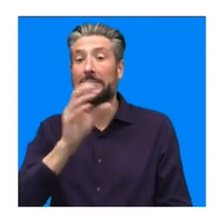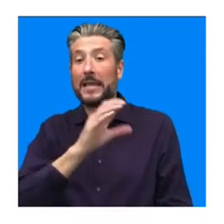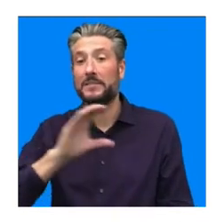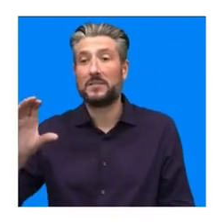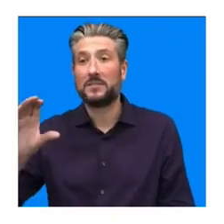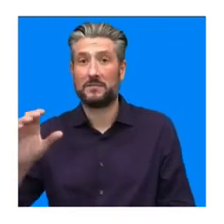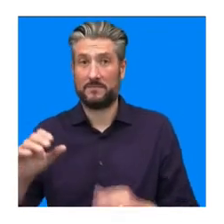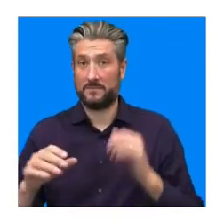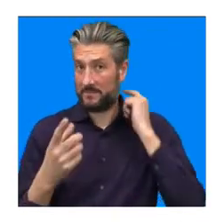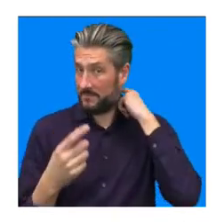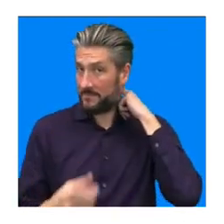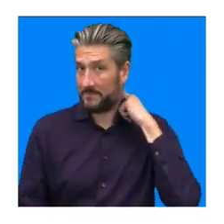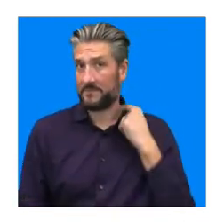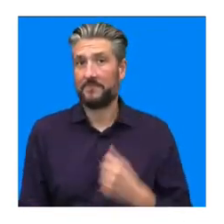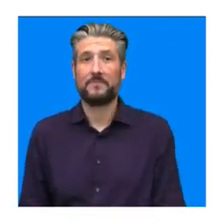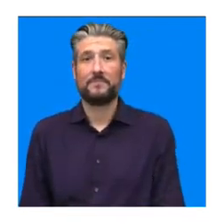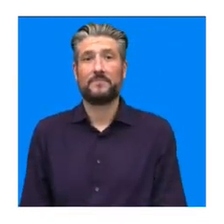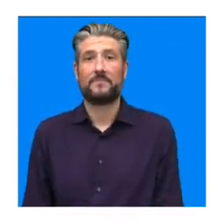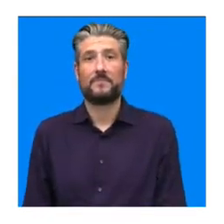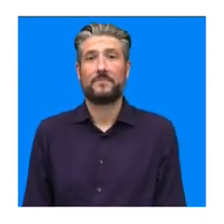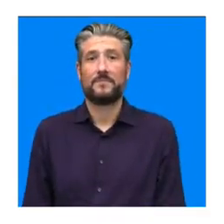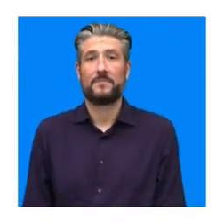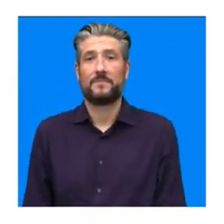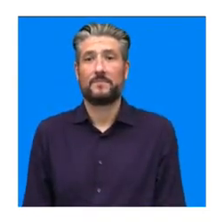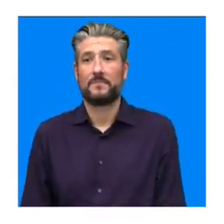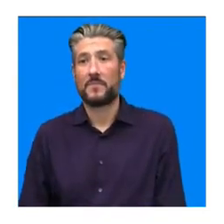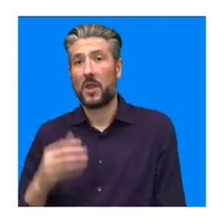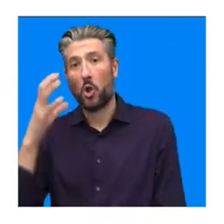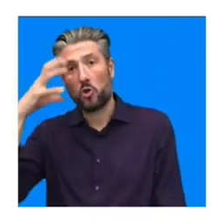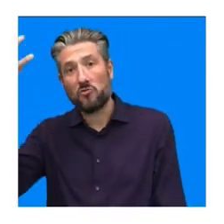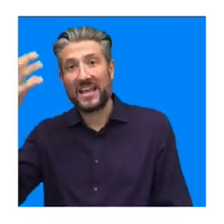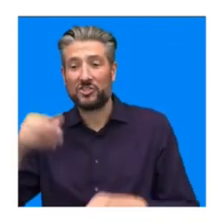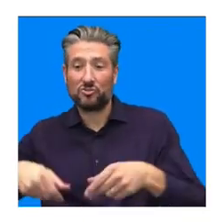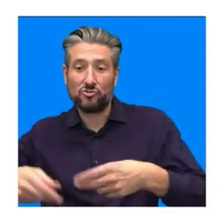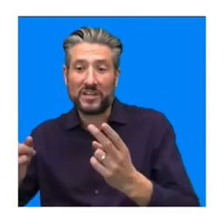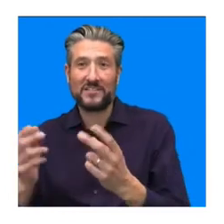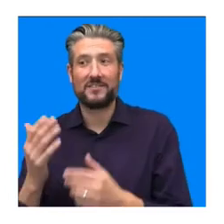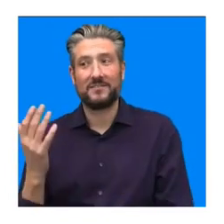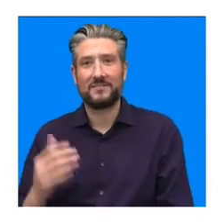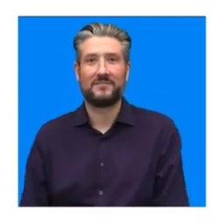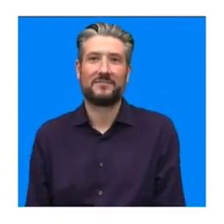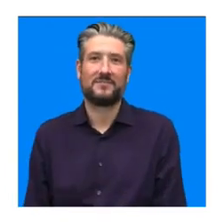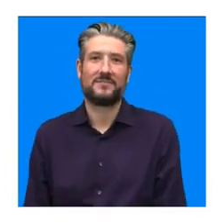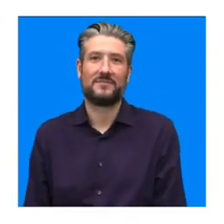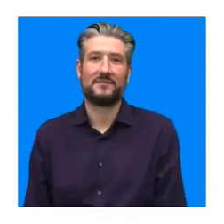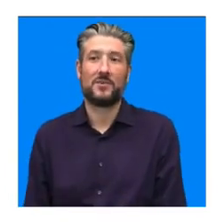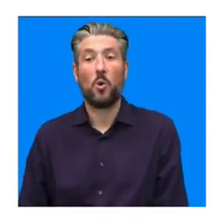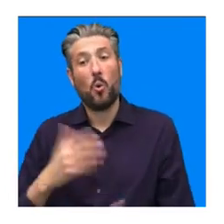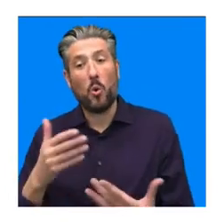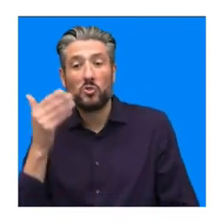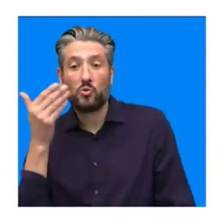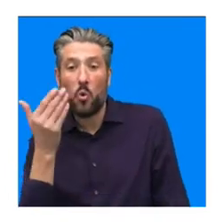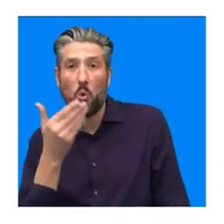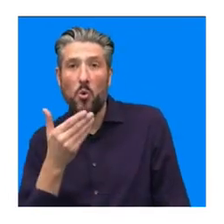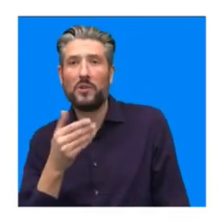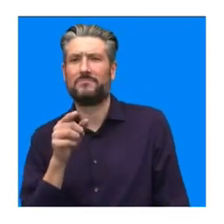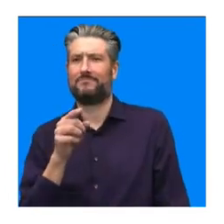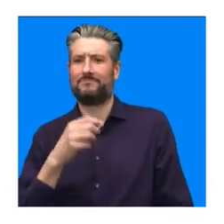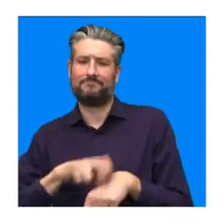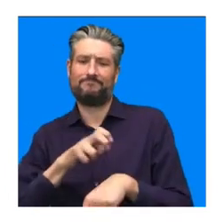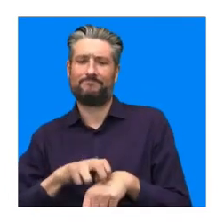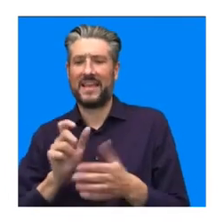come digging around in my past? Coronation Street. Or a school. Derry Girls. No one